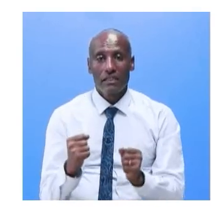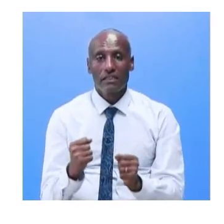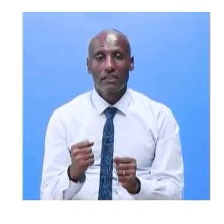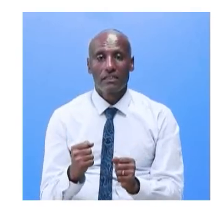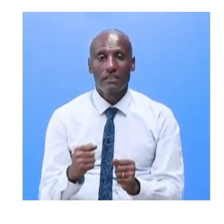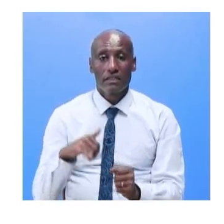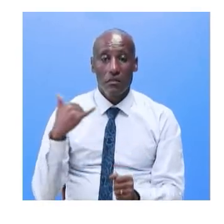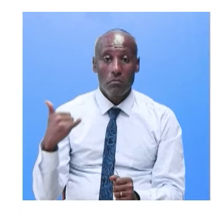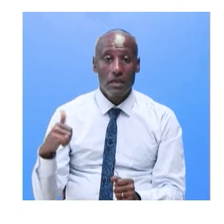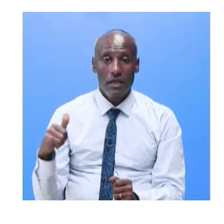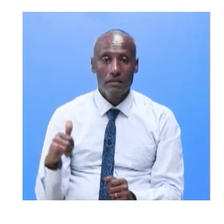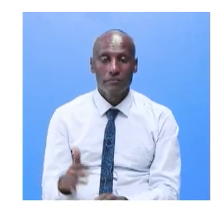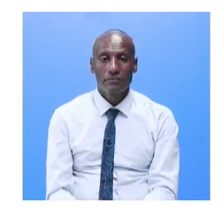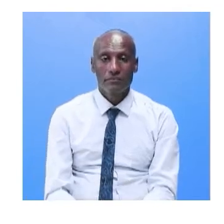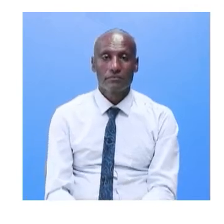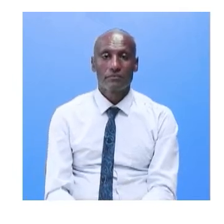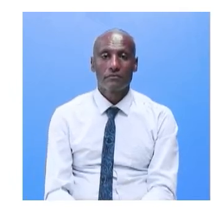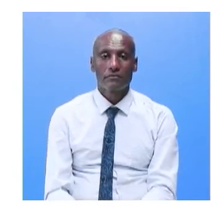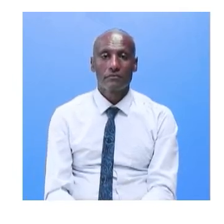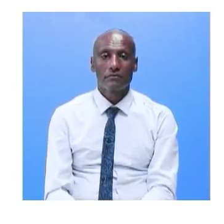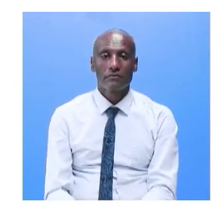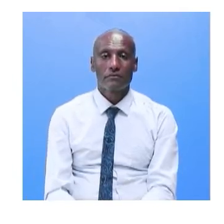Play. I can play